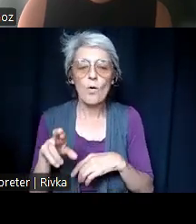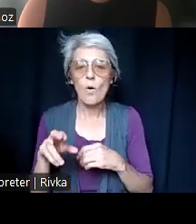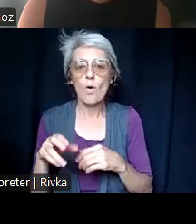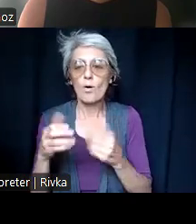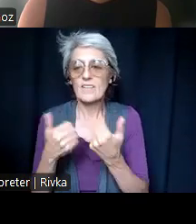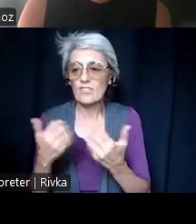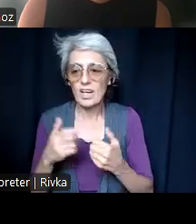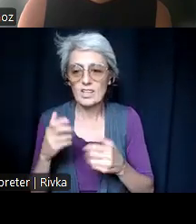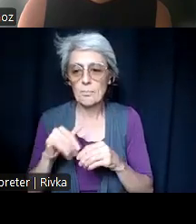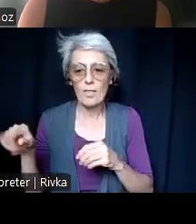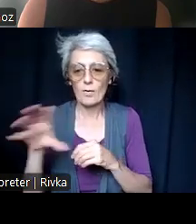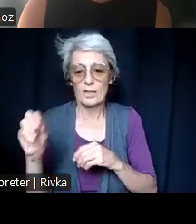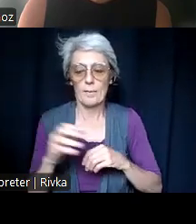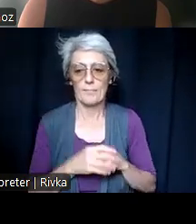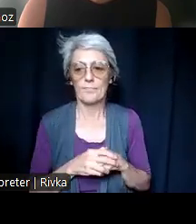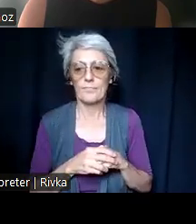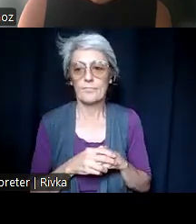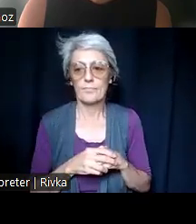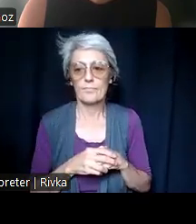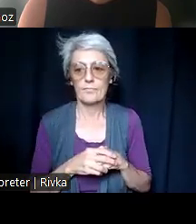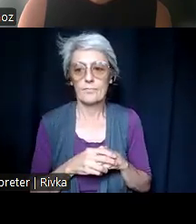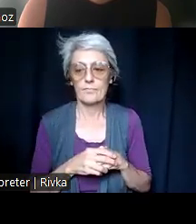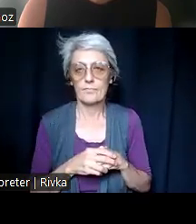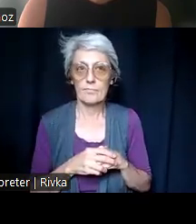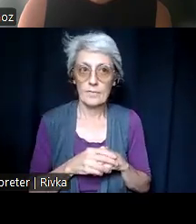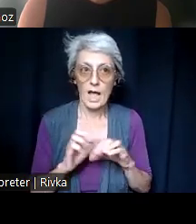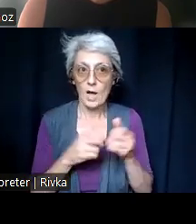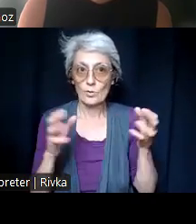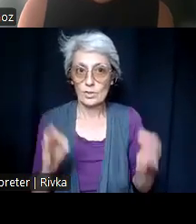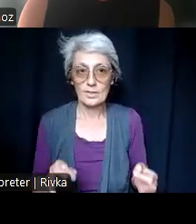you wanted to see them partner around?